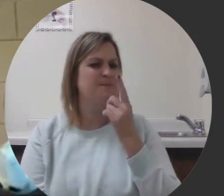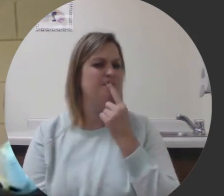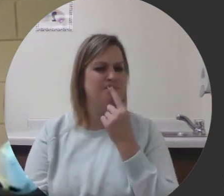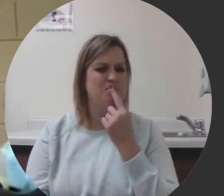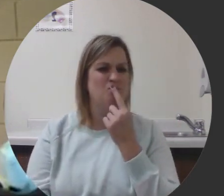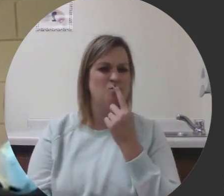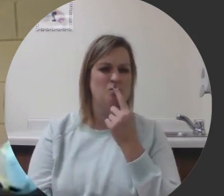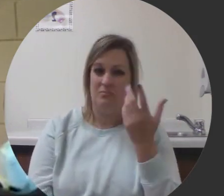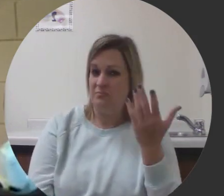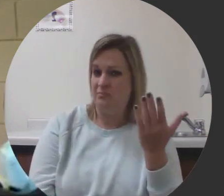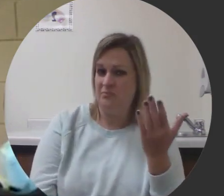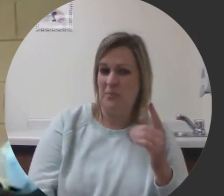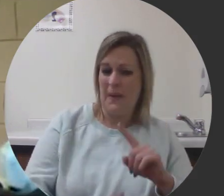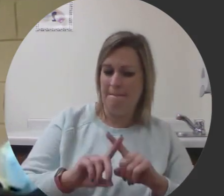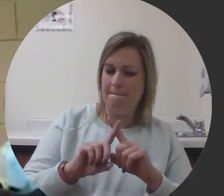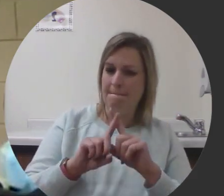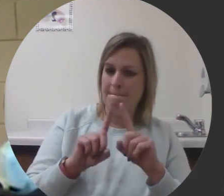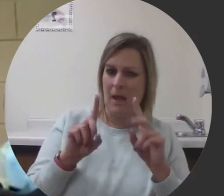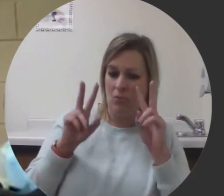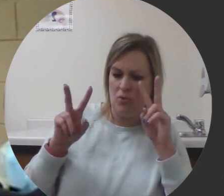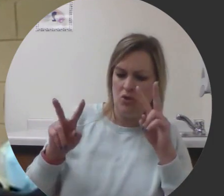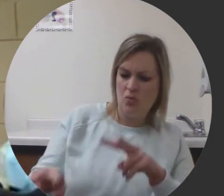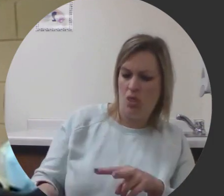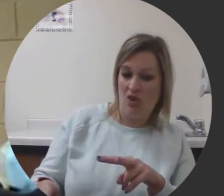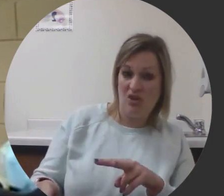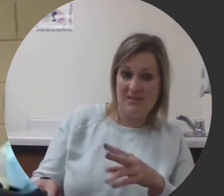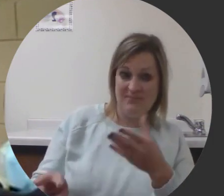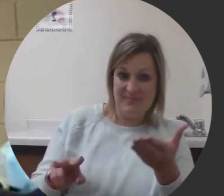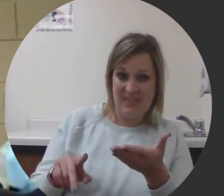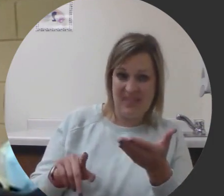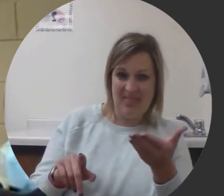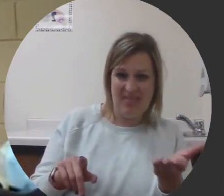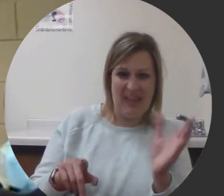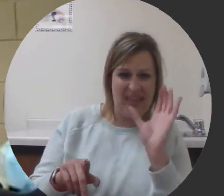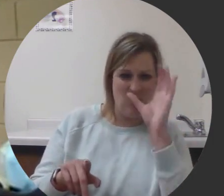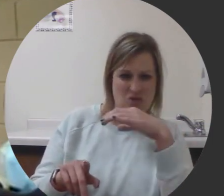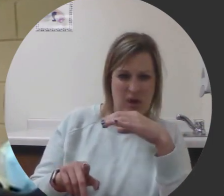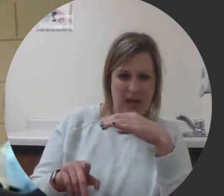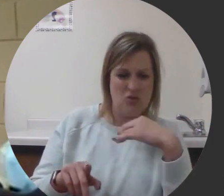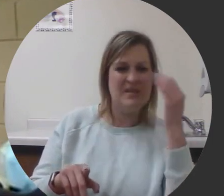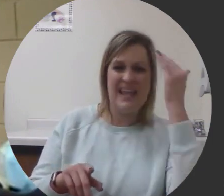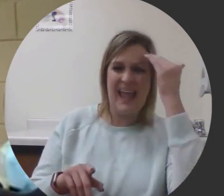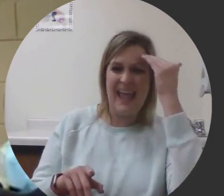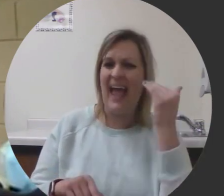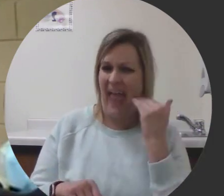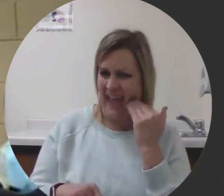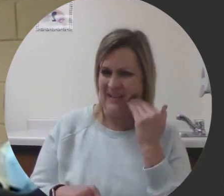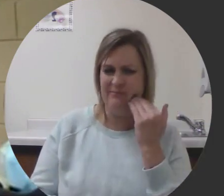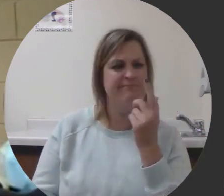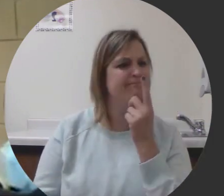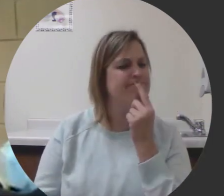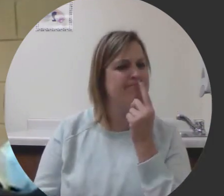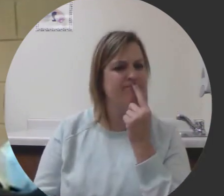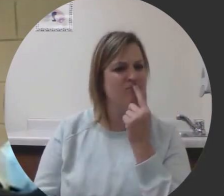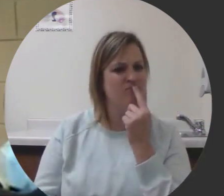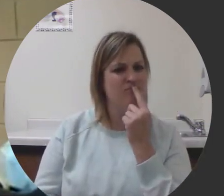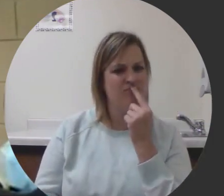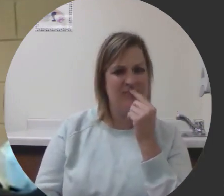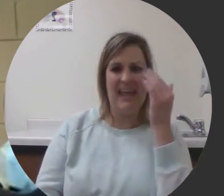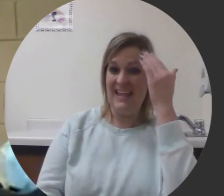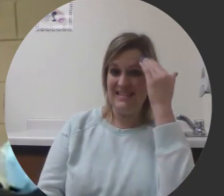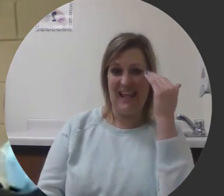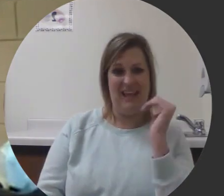before you notice anything else about them, the thing that struck us was the look of its head. We didn't think about a crocodile or a